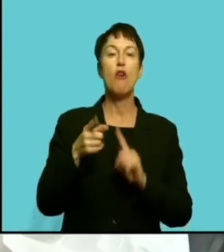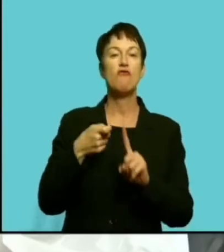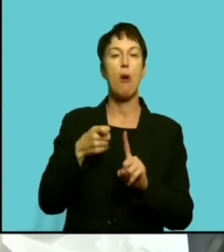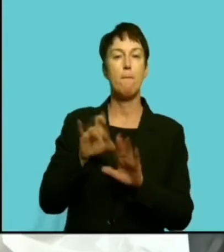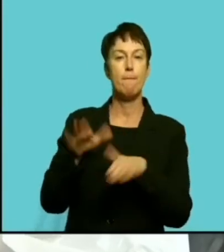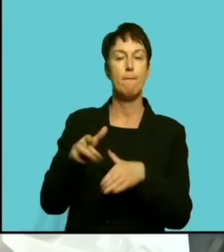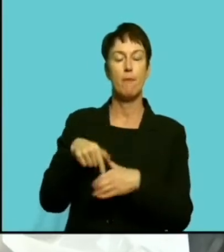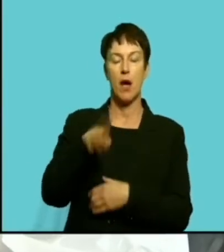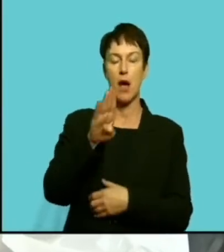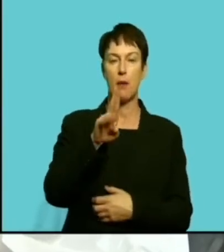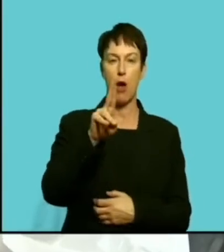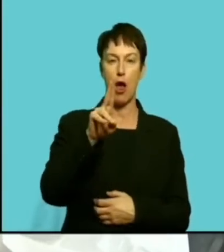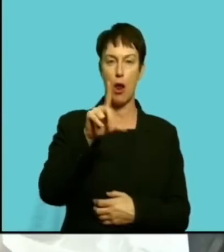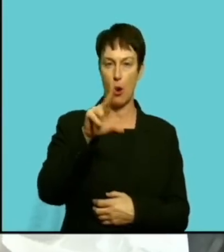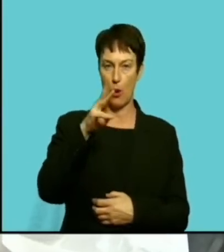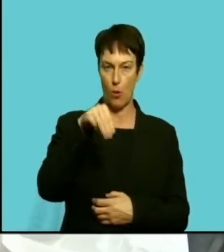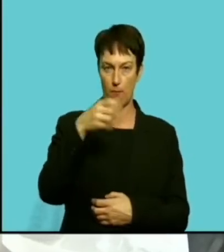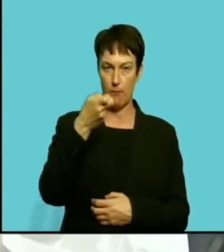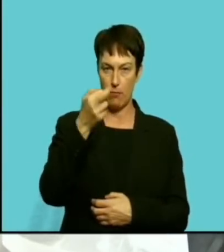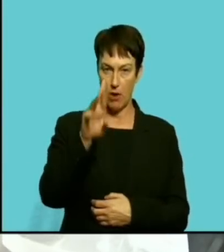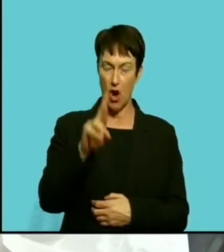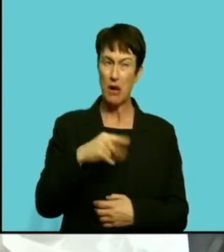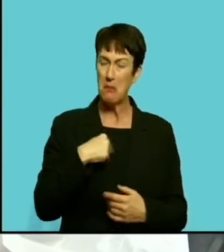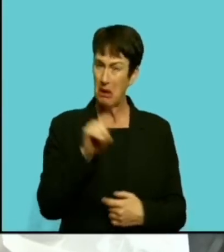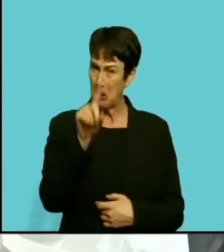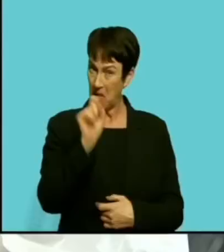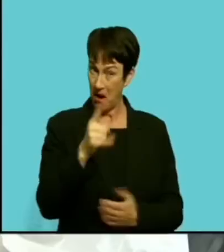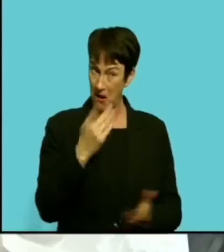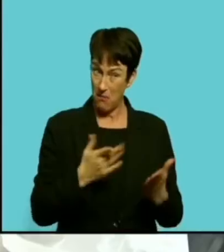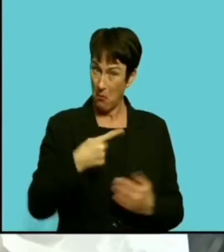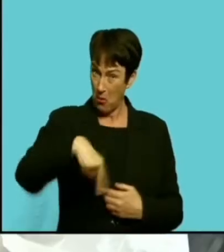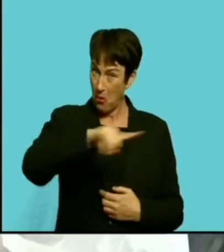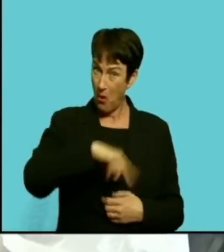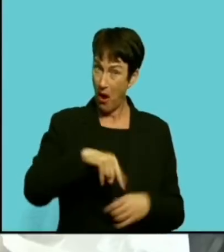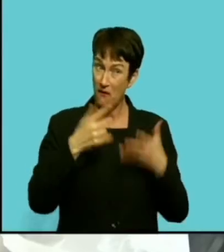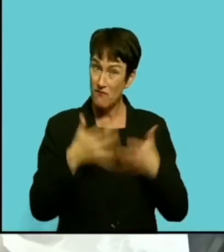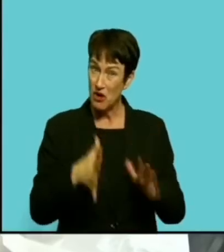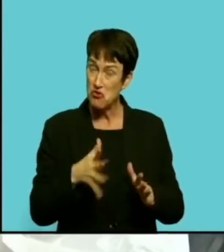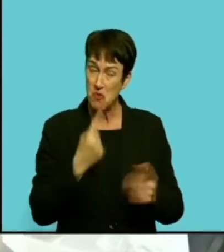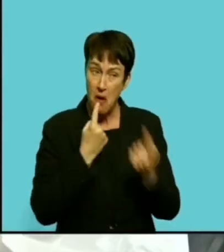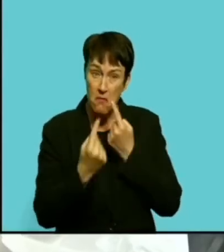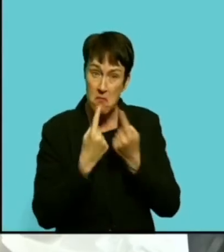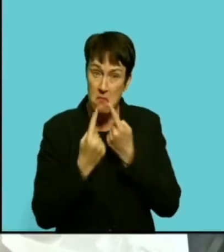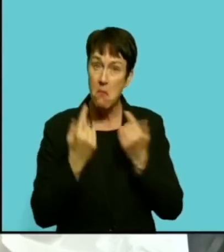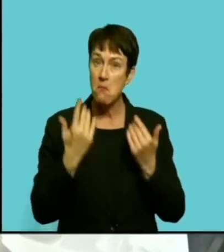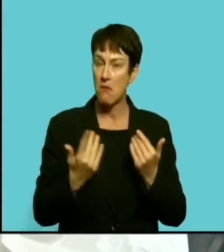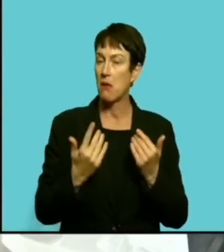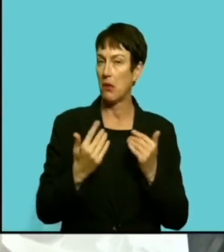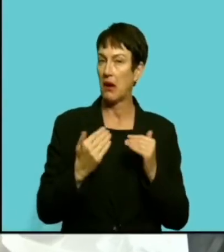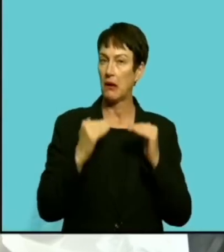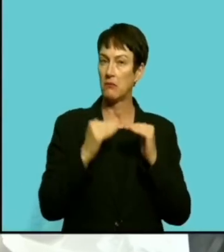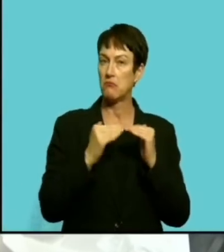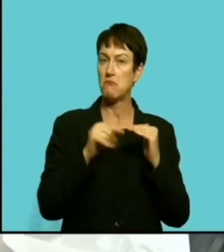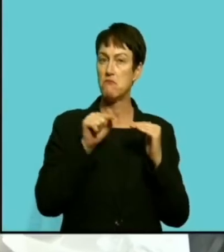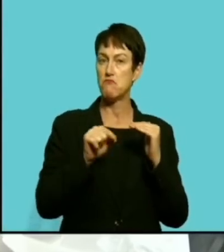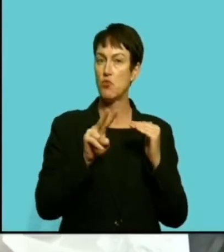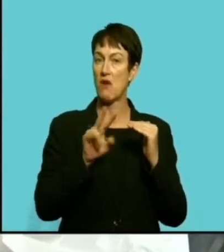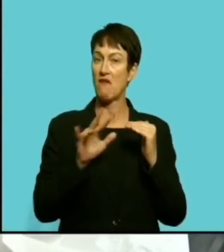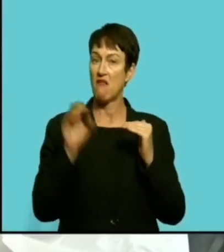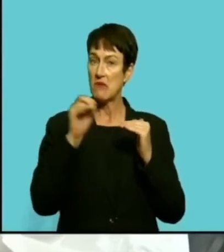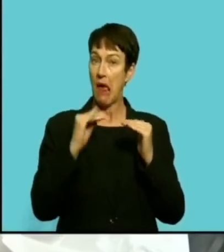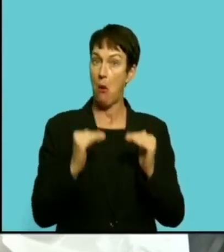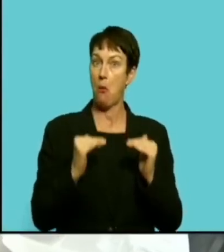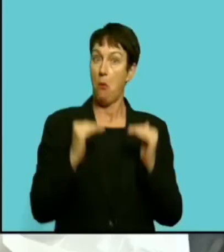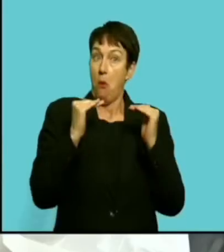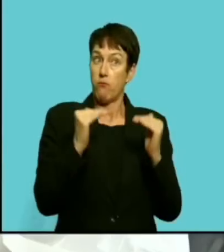discuss lifting borrowing costs by more than 25 basis points? Her second point, you've